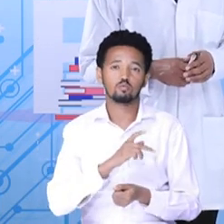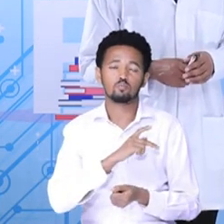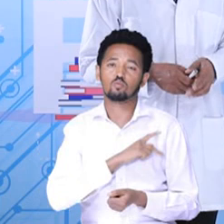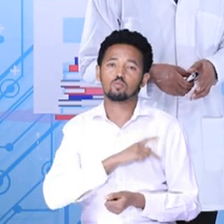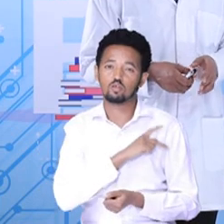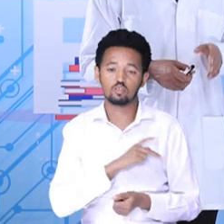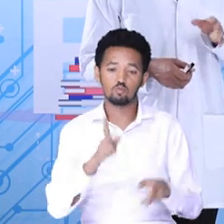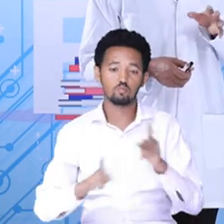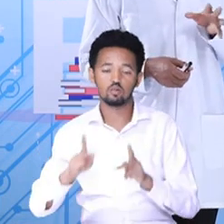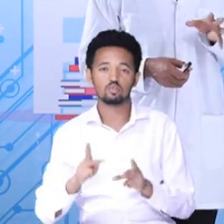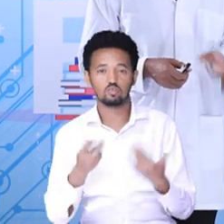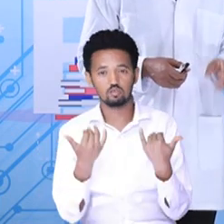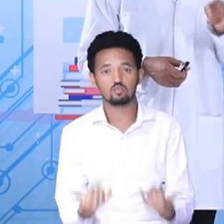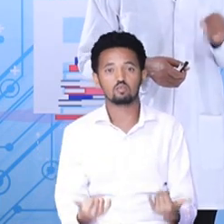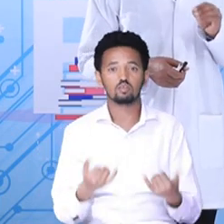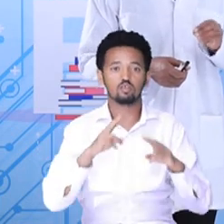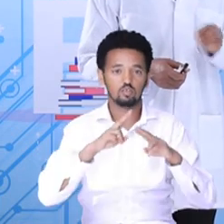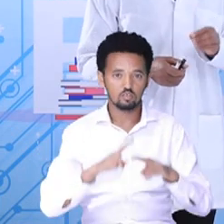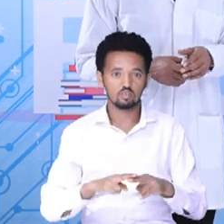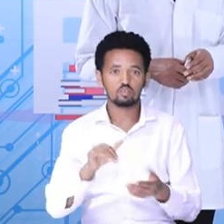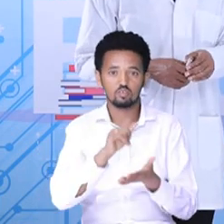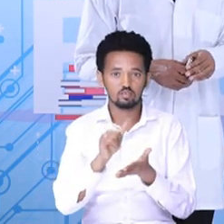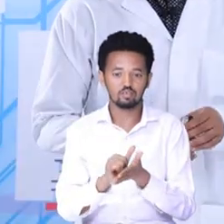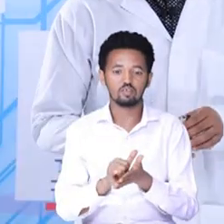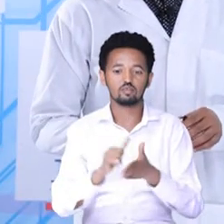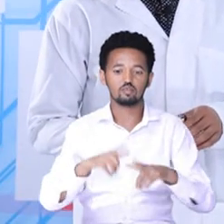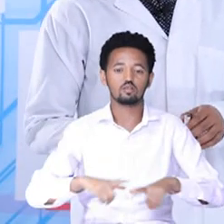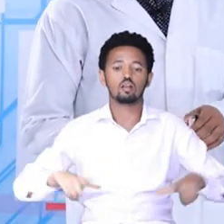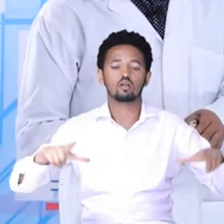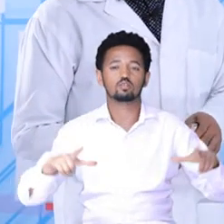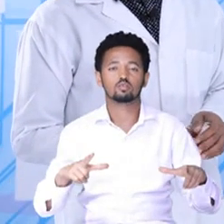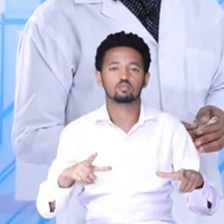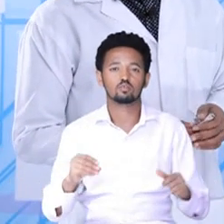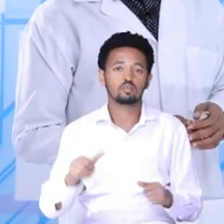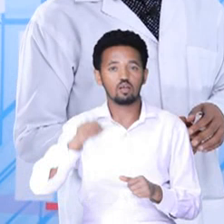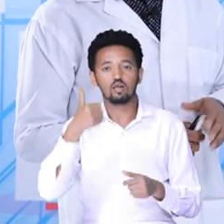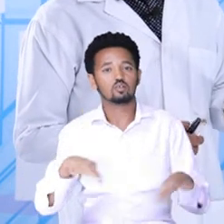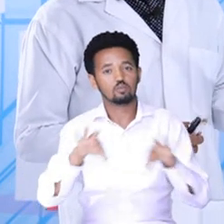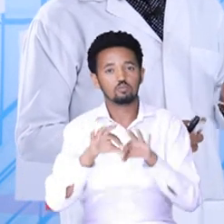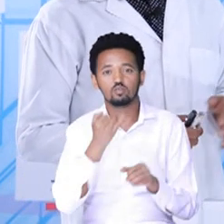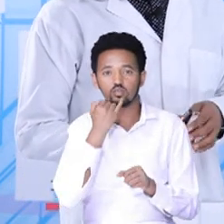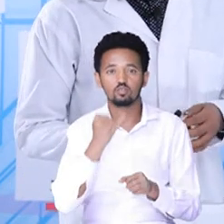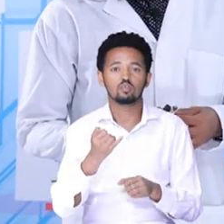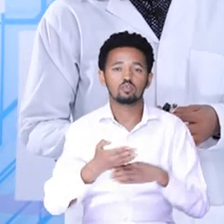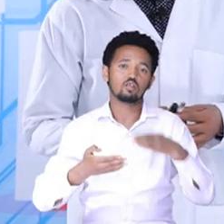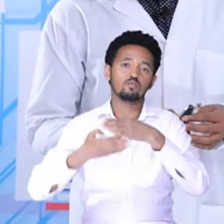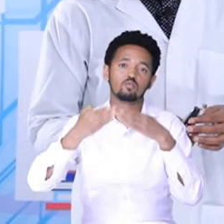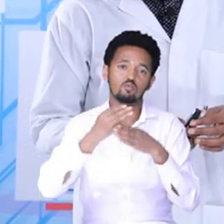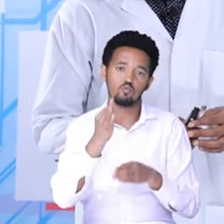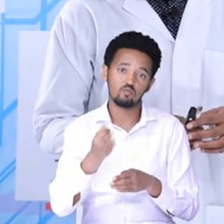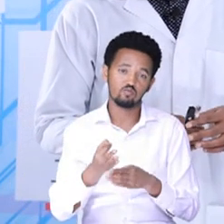to still settle on that lands. Another important thing is the level of